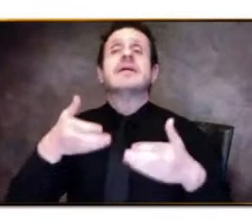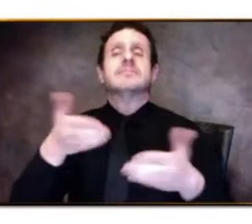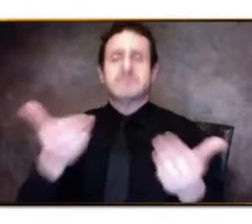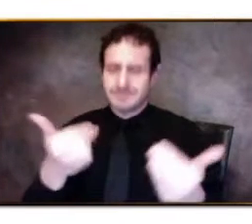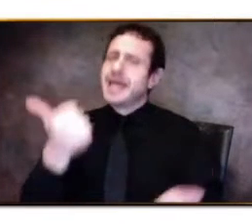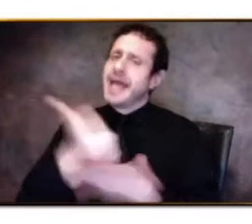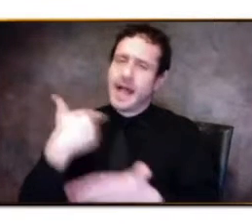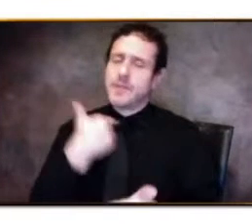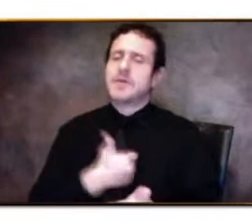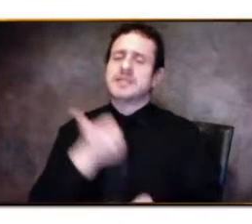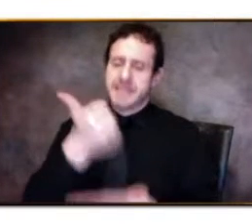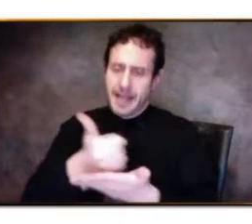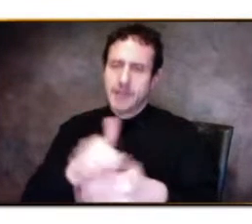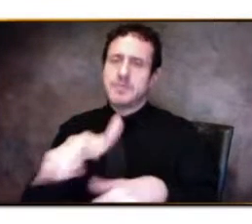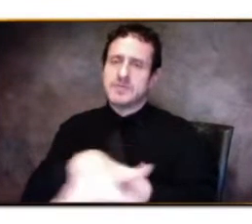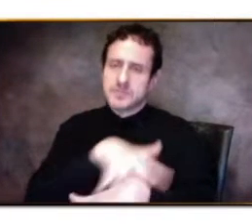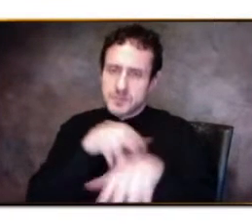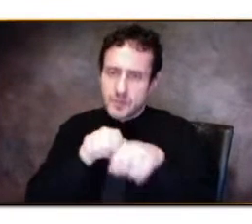Since yesterday,